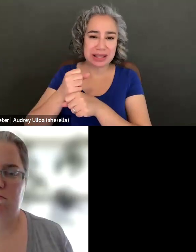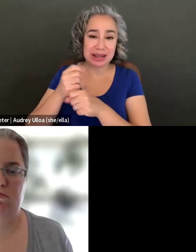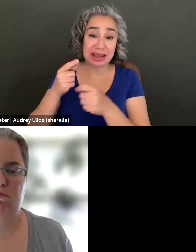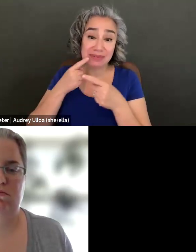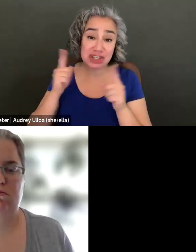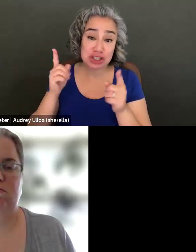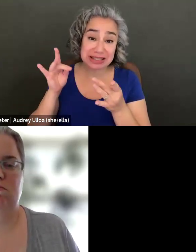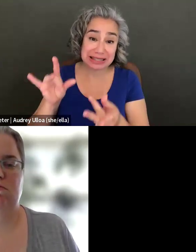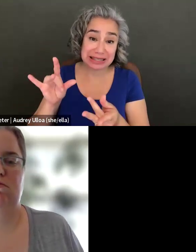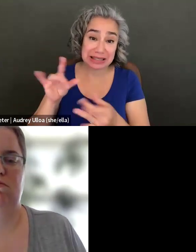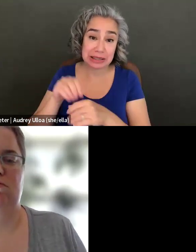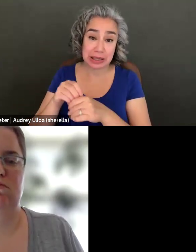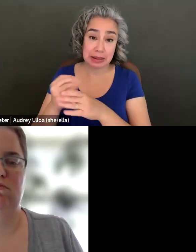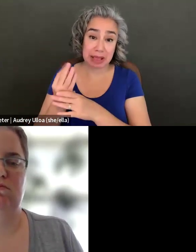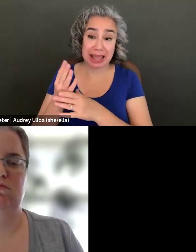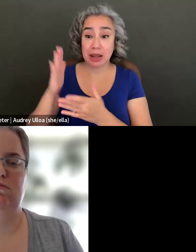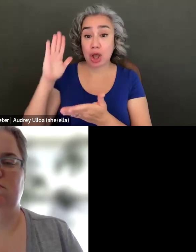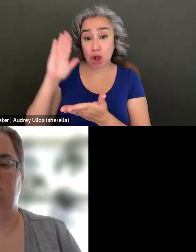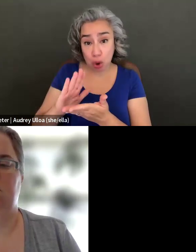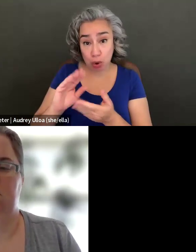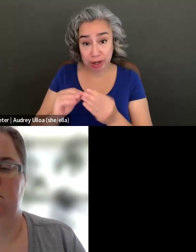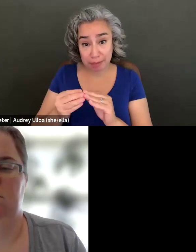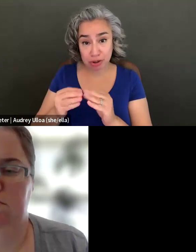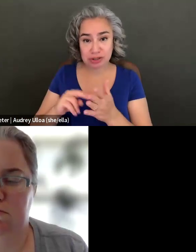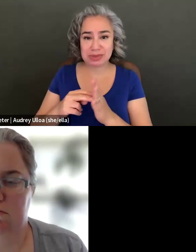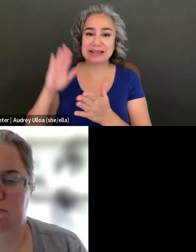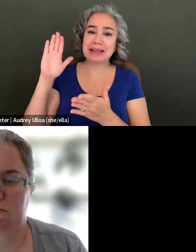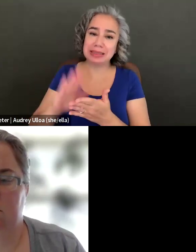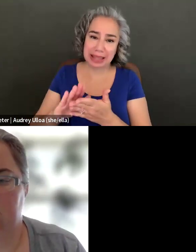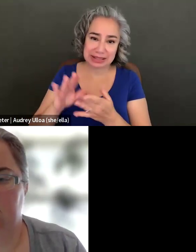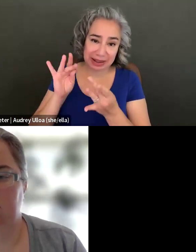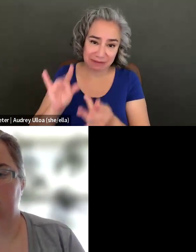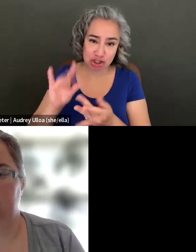so lower values indicate less efficiency in energy production.